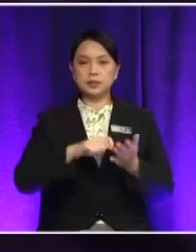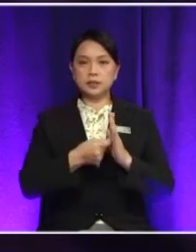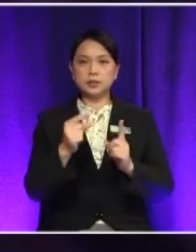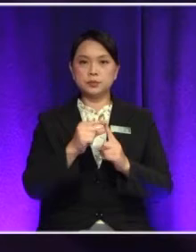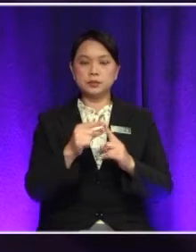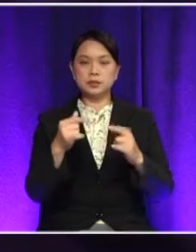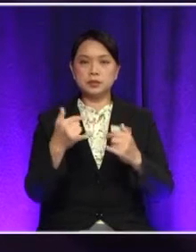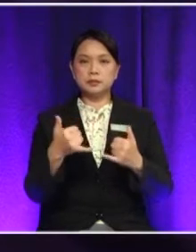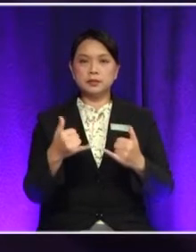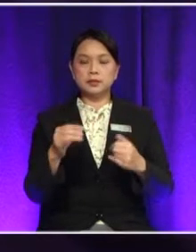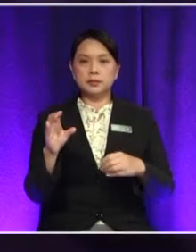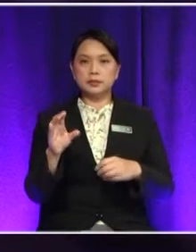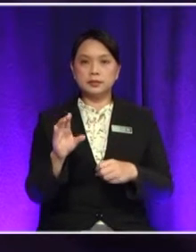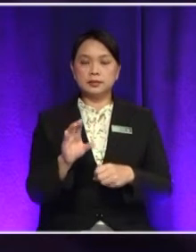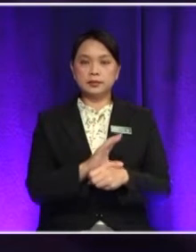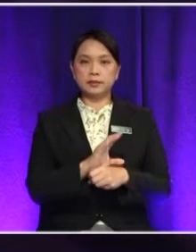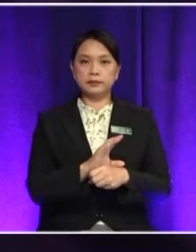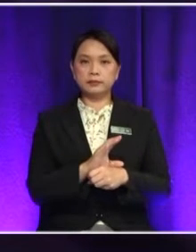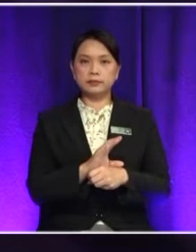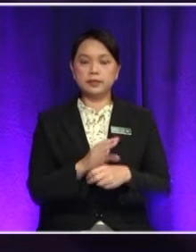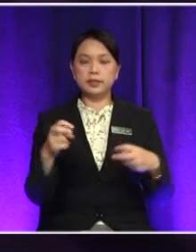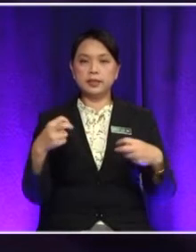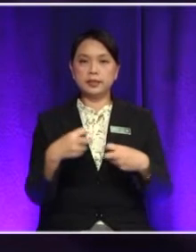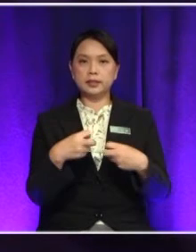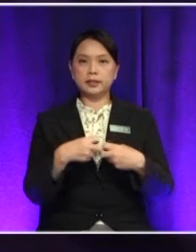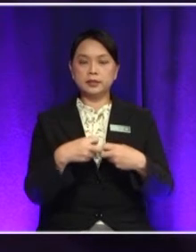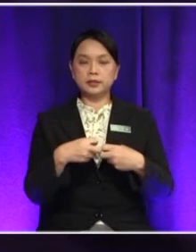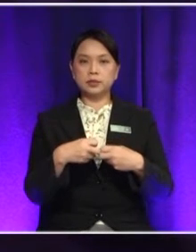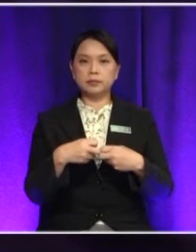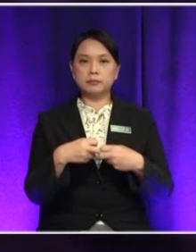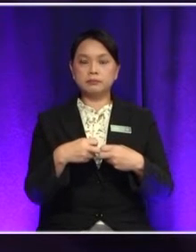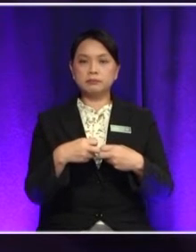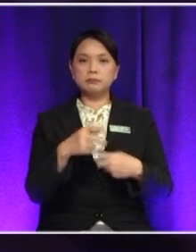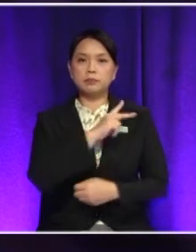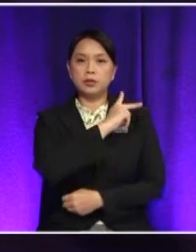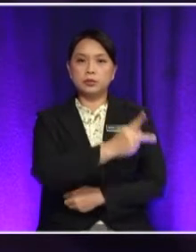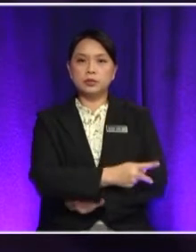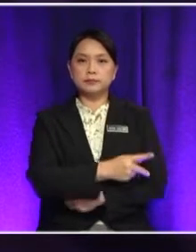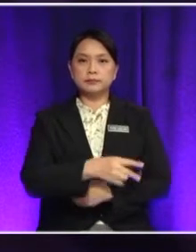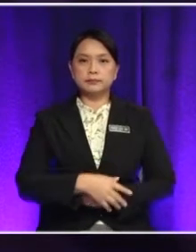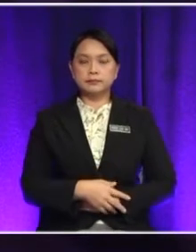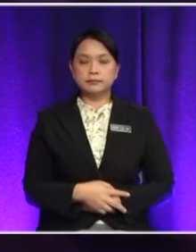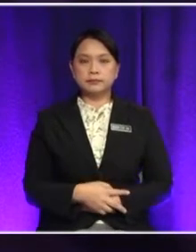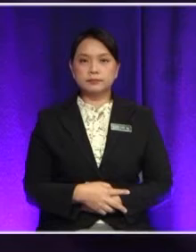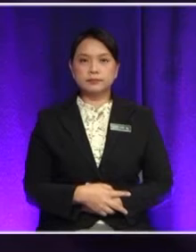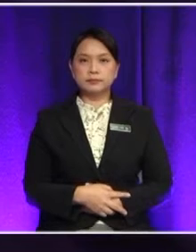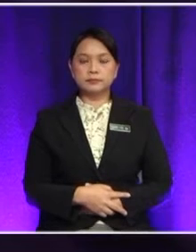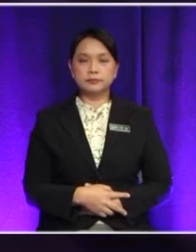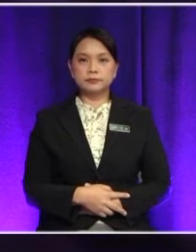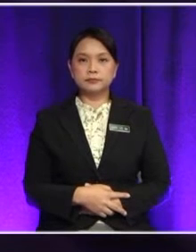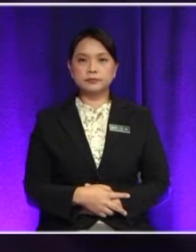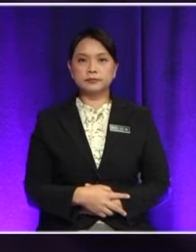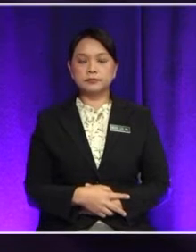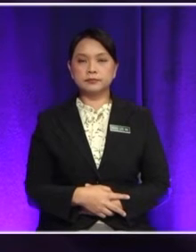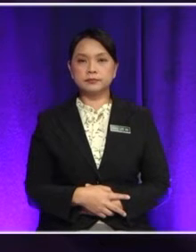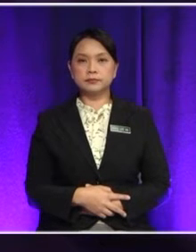play, enough, and electrical power. Okay, so what did you refer to? Did you refer to the keywords before the gap or after the gap,